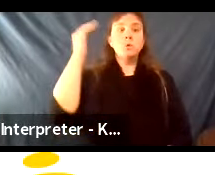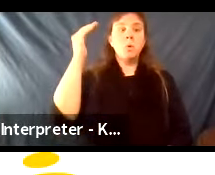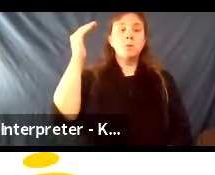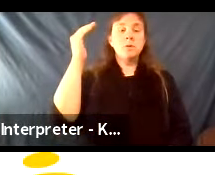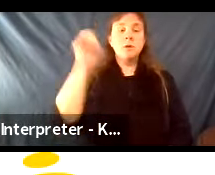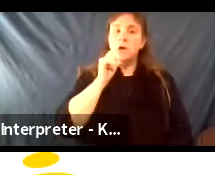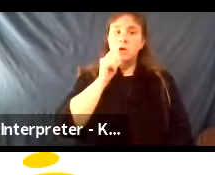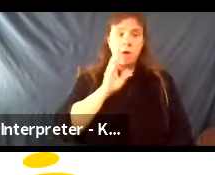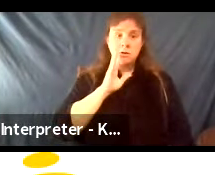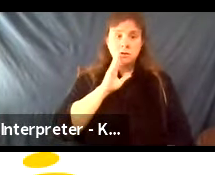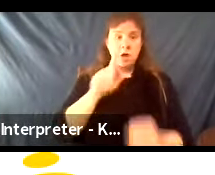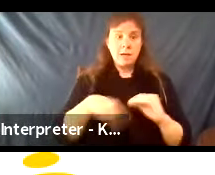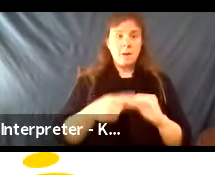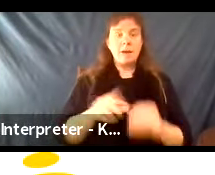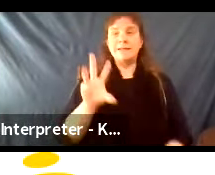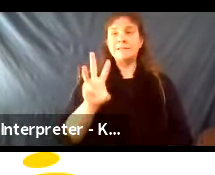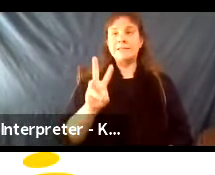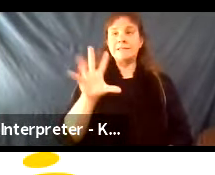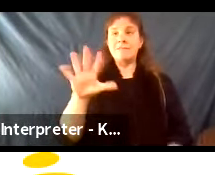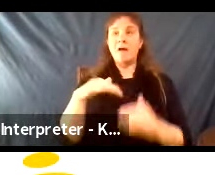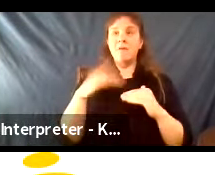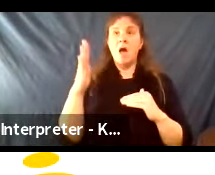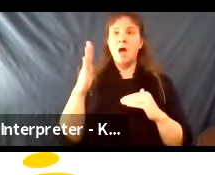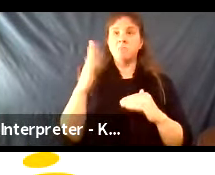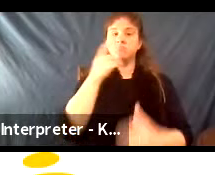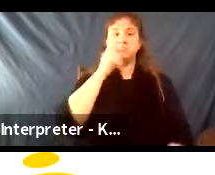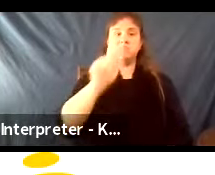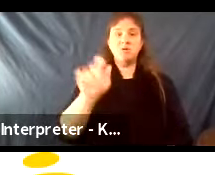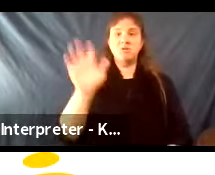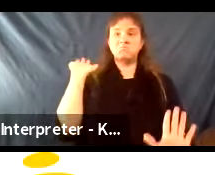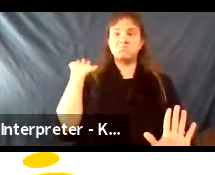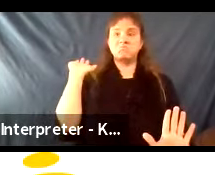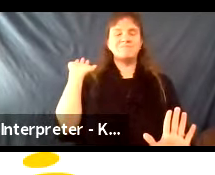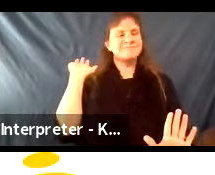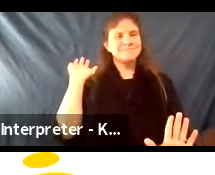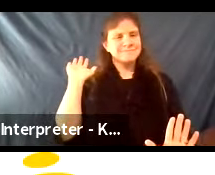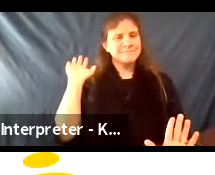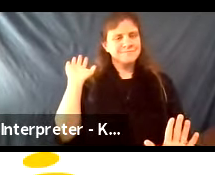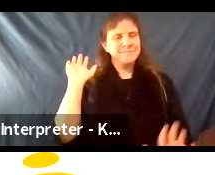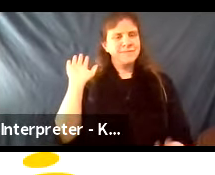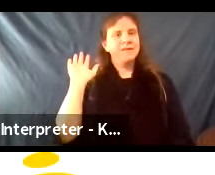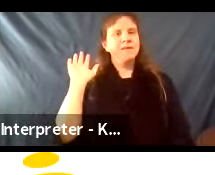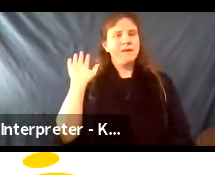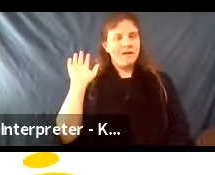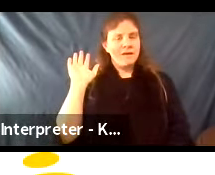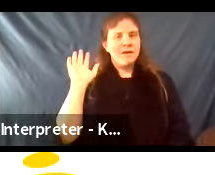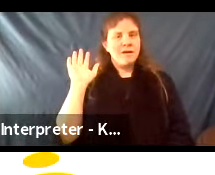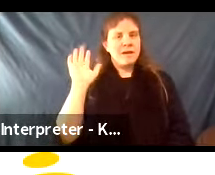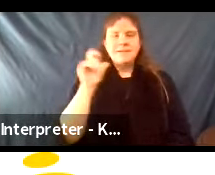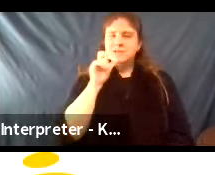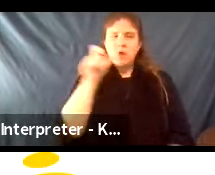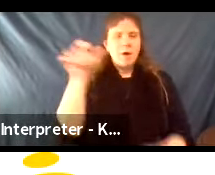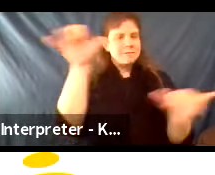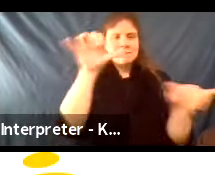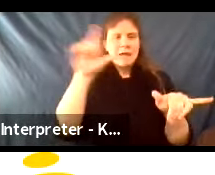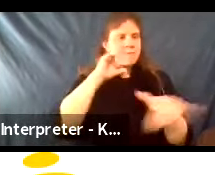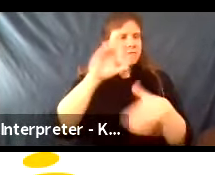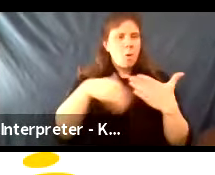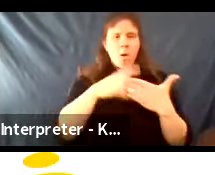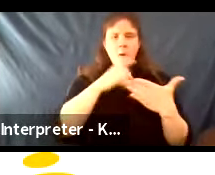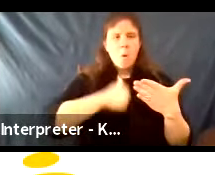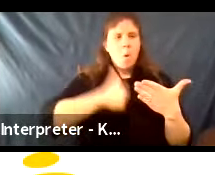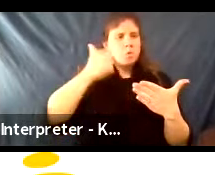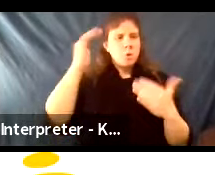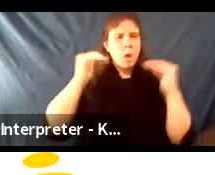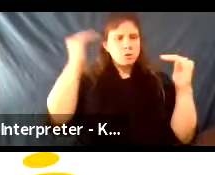of 65 and up, just like we've said about risk not being the same for all older adults. I think the